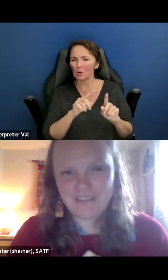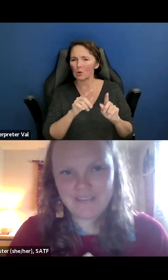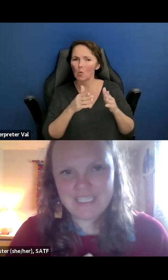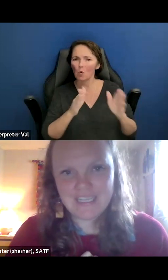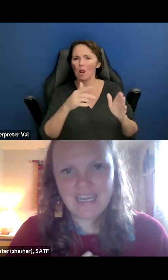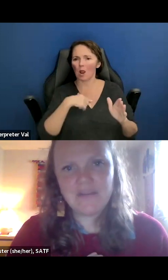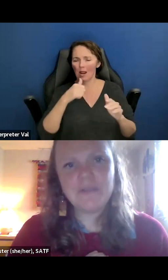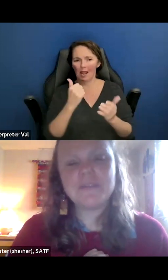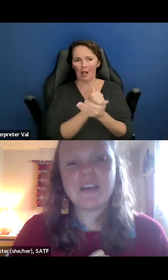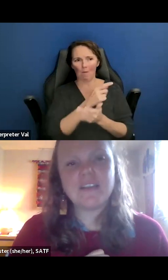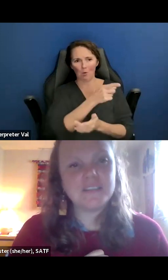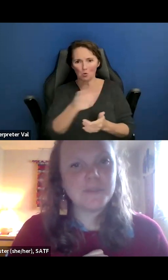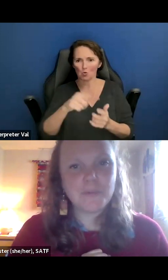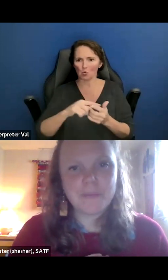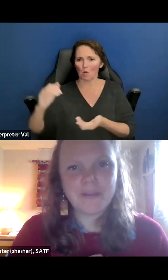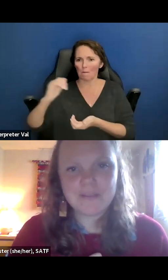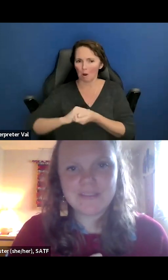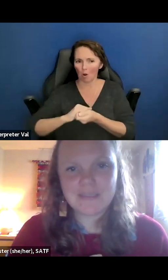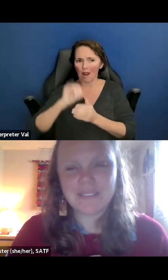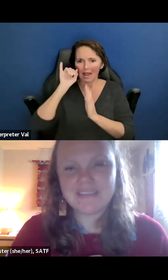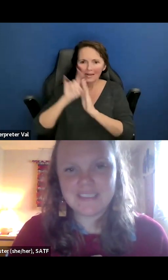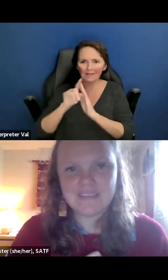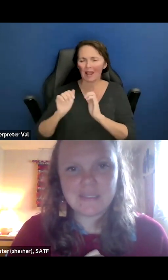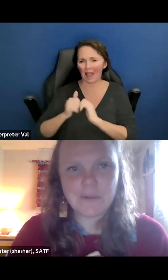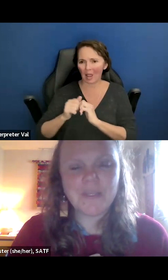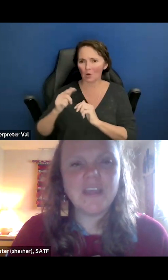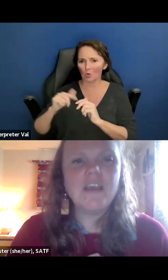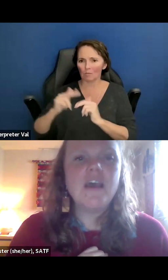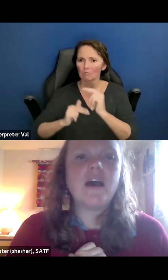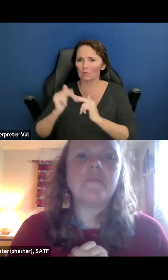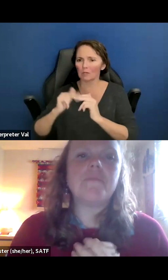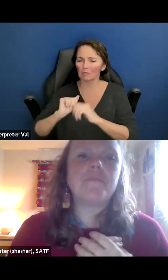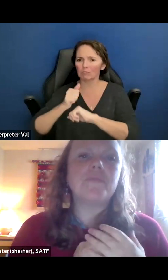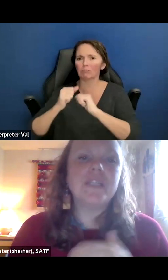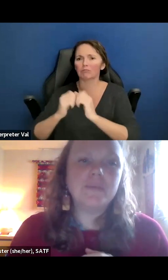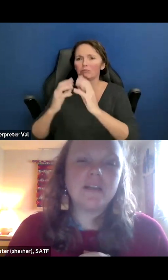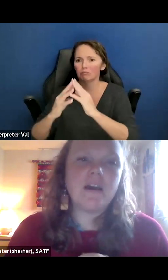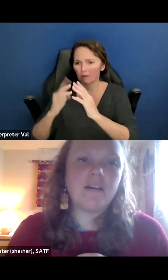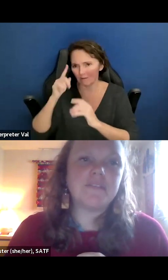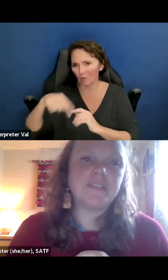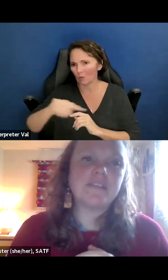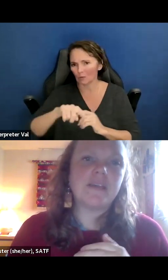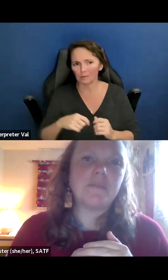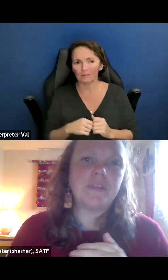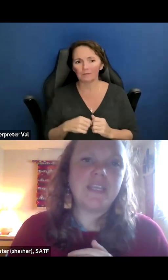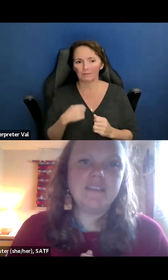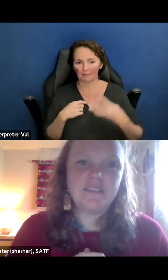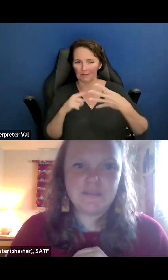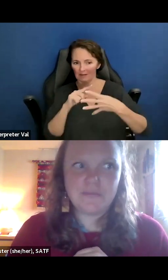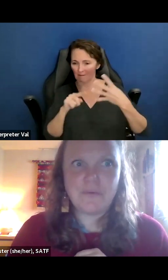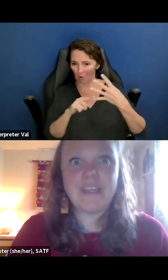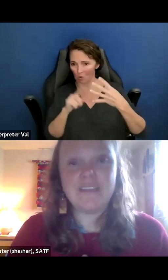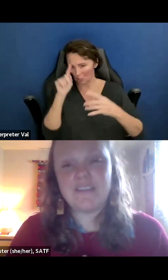deeper dive into that. And we will talk a little bit more about those complexities in a moment. but really want to offer some